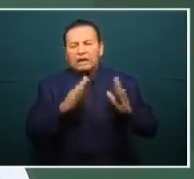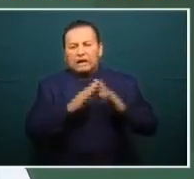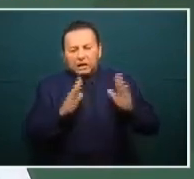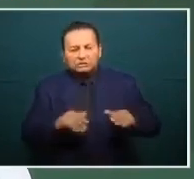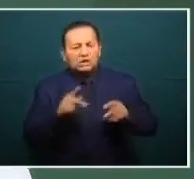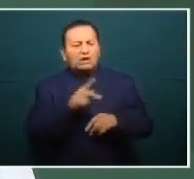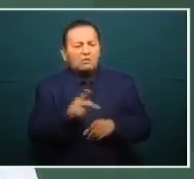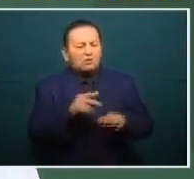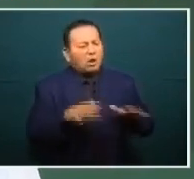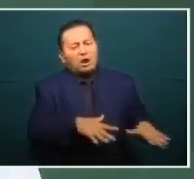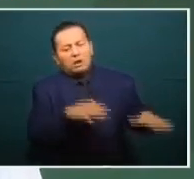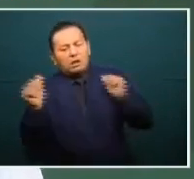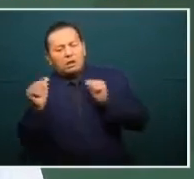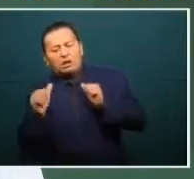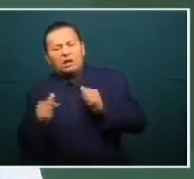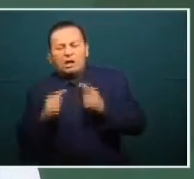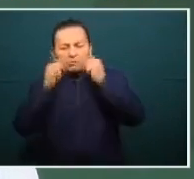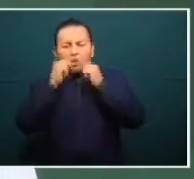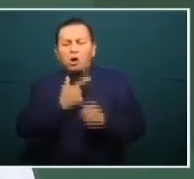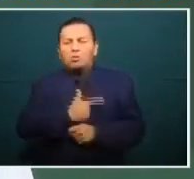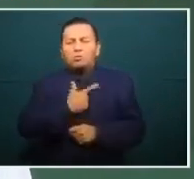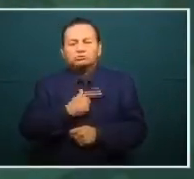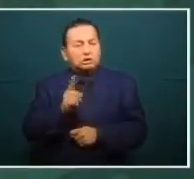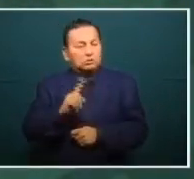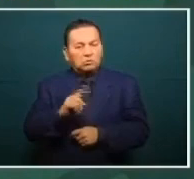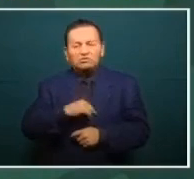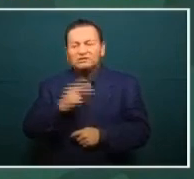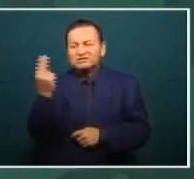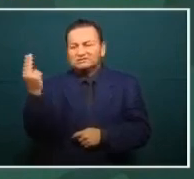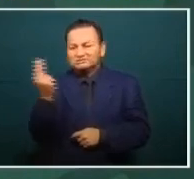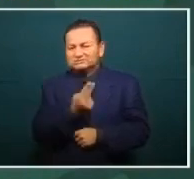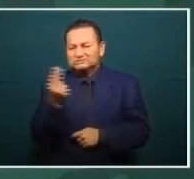And I've said many times that nobody leaves their homes